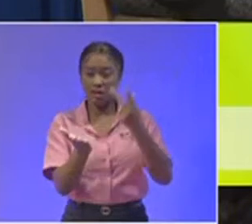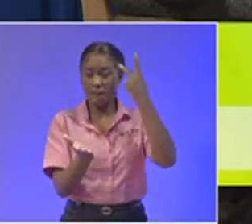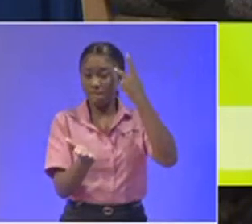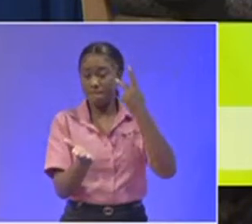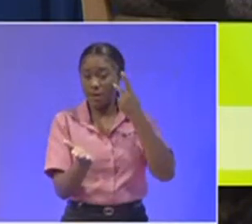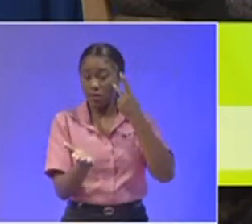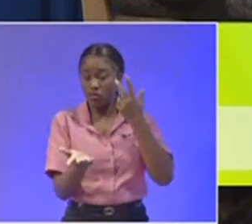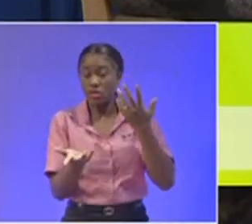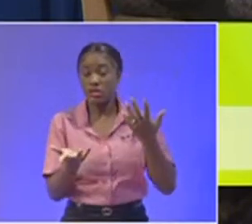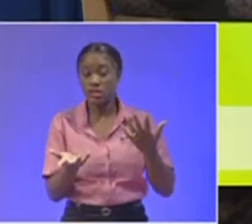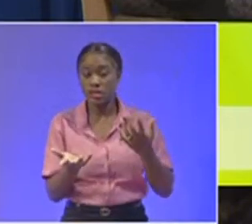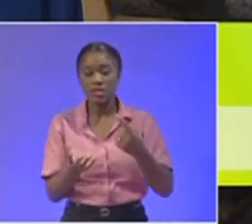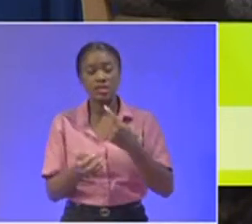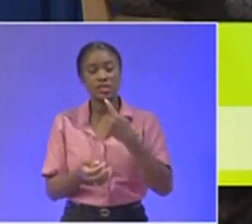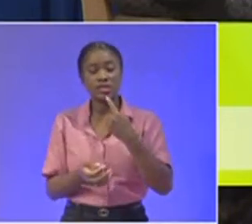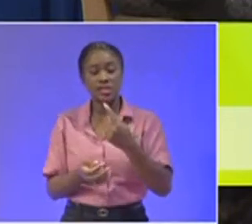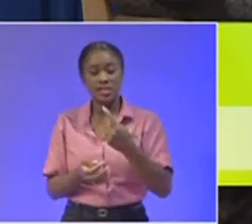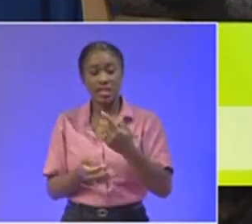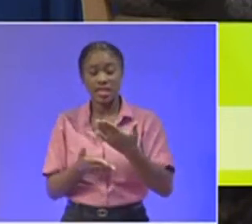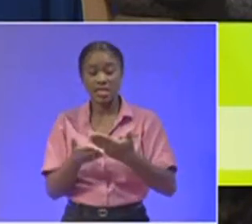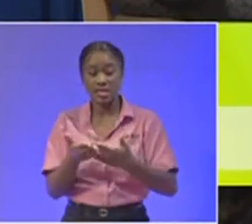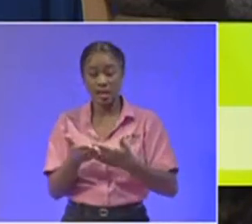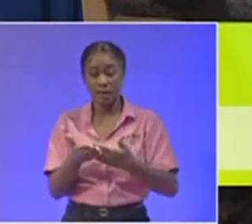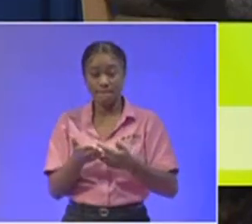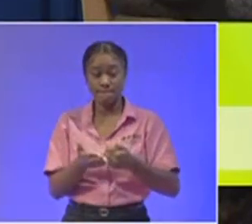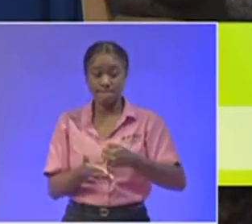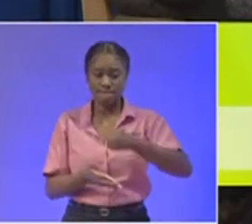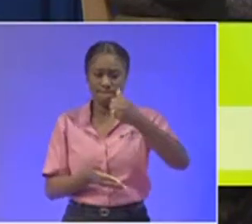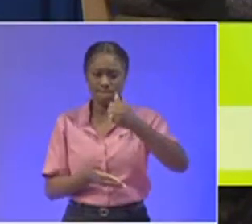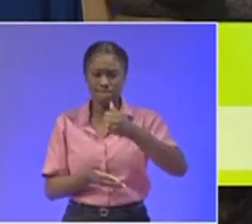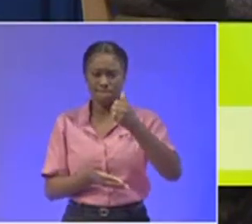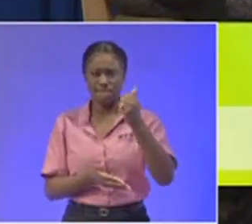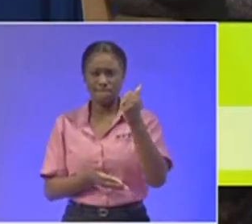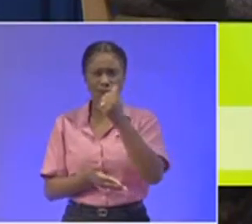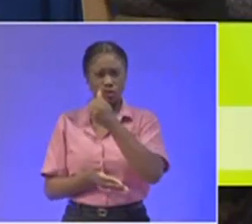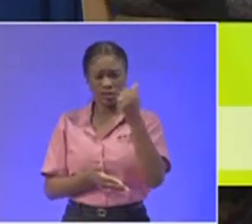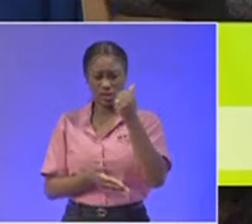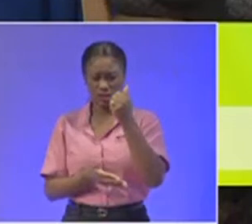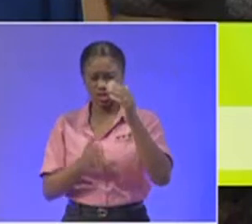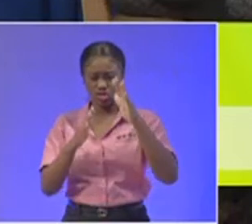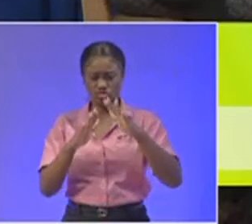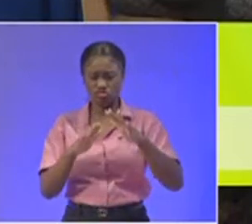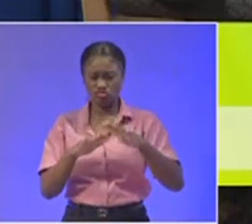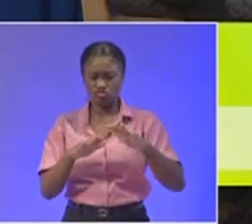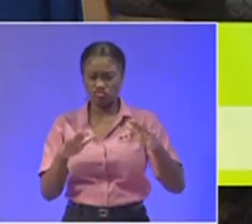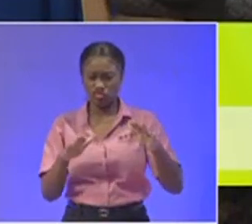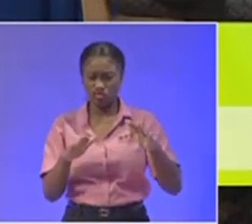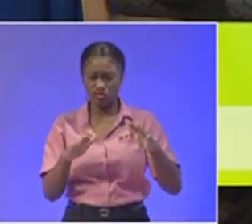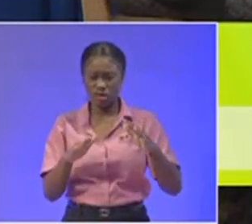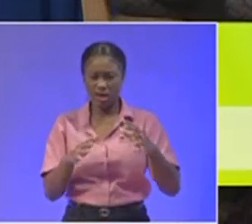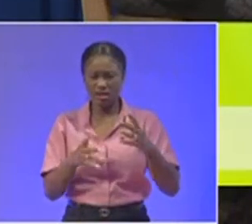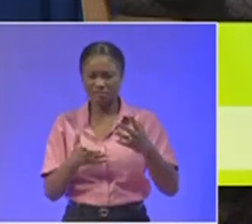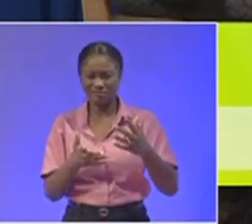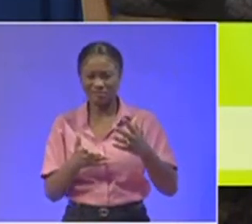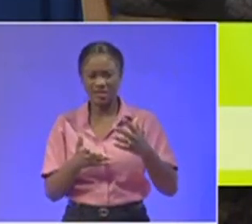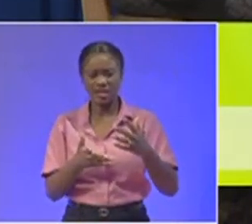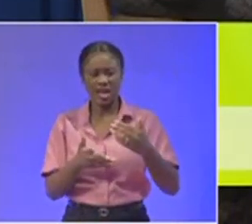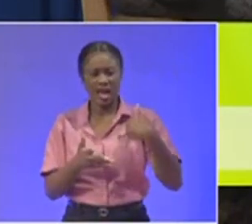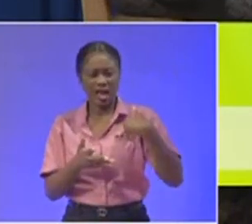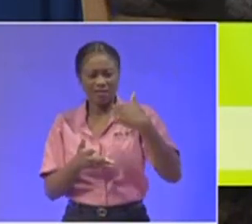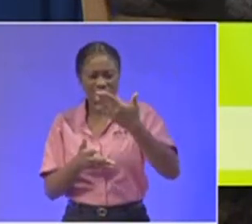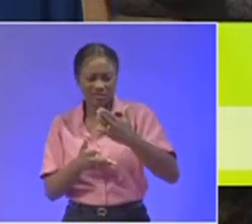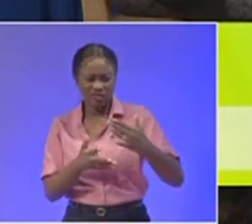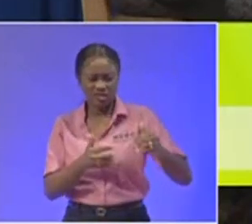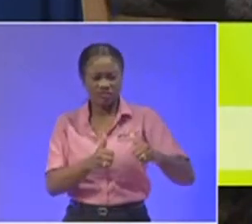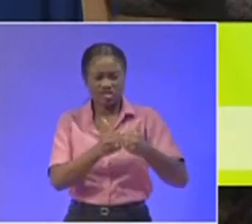about the fact that some of the autistic children have cores that are less strong. So they prop differently. How does that